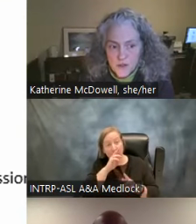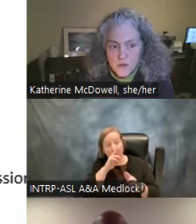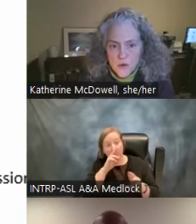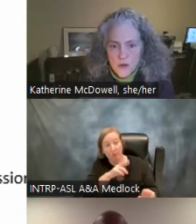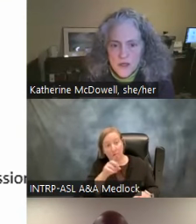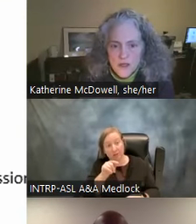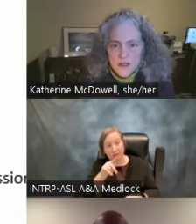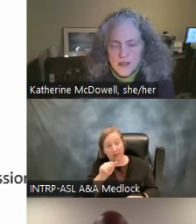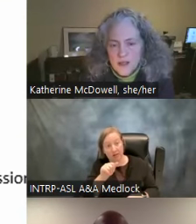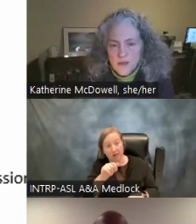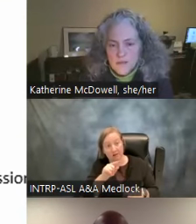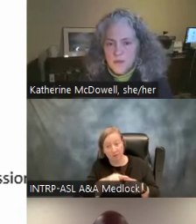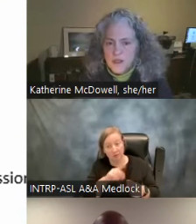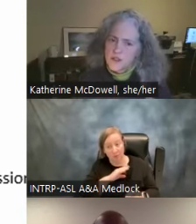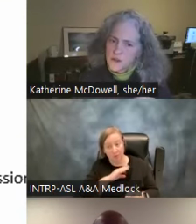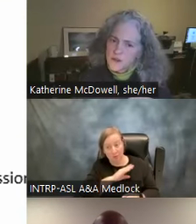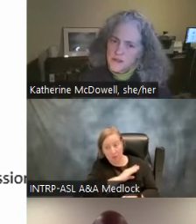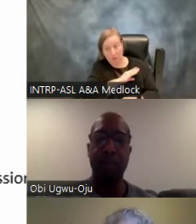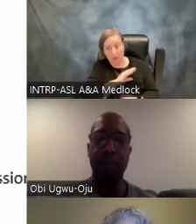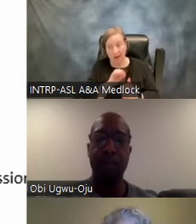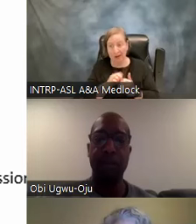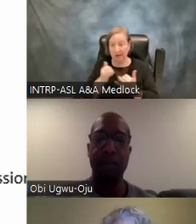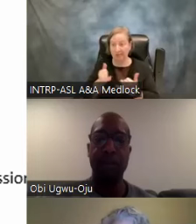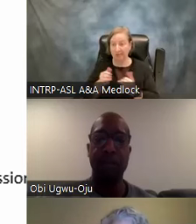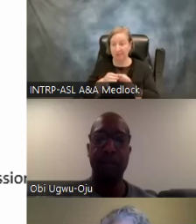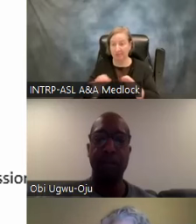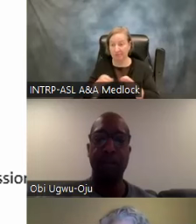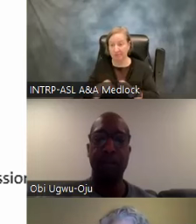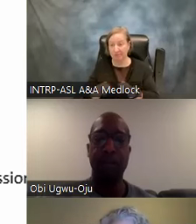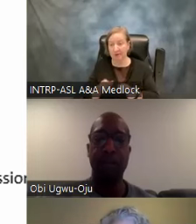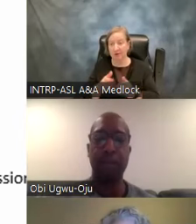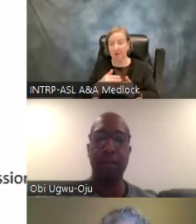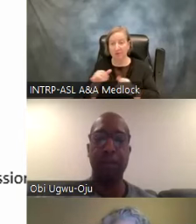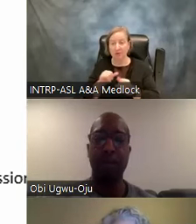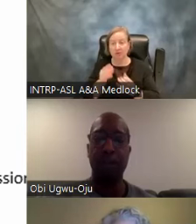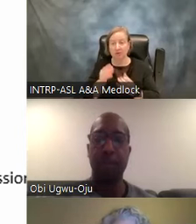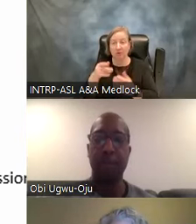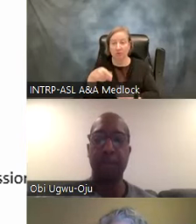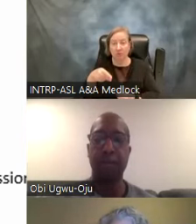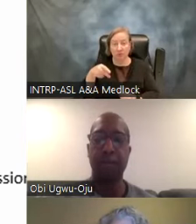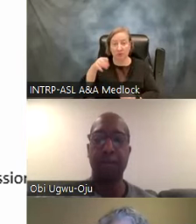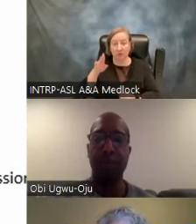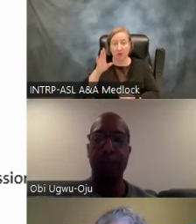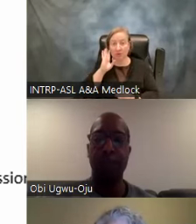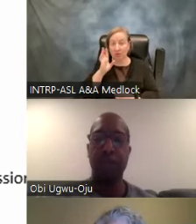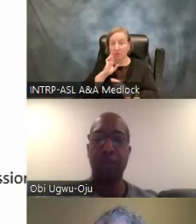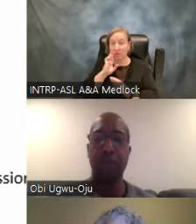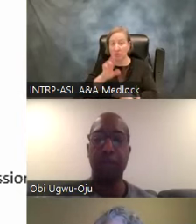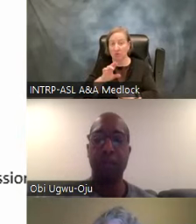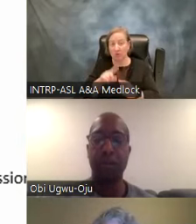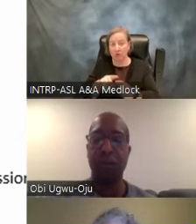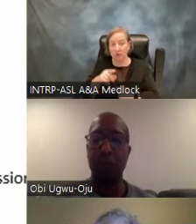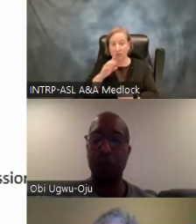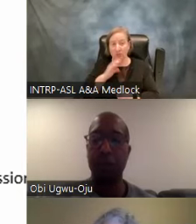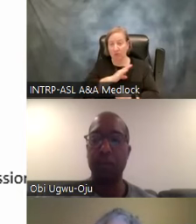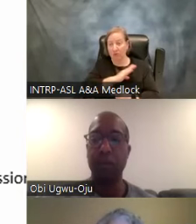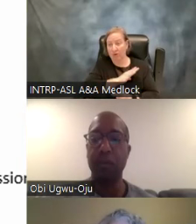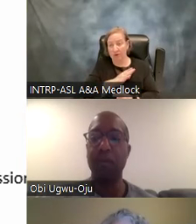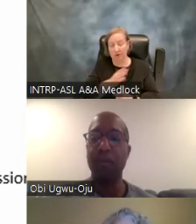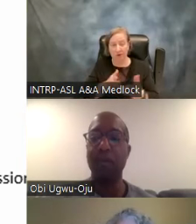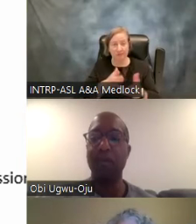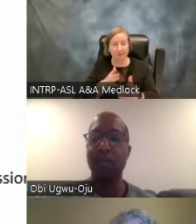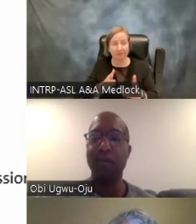to the board. The way it's currently written, it almost suggests that the board, that PPB would be reporting to the board as a, you